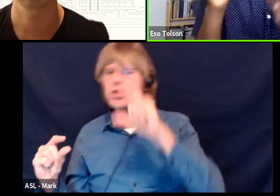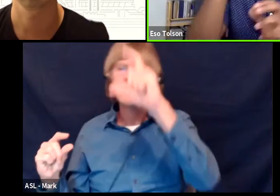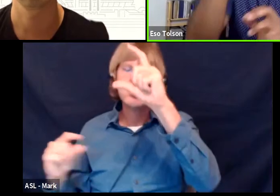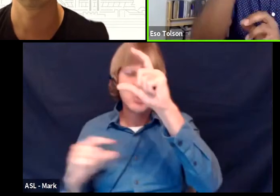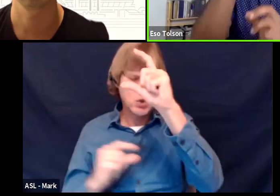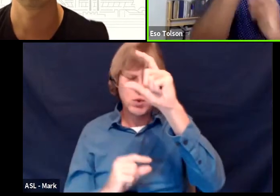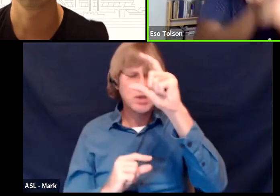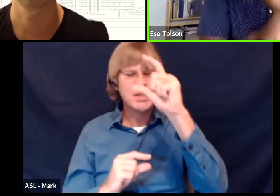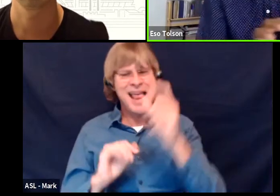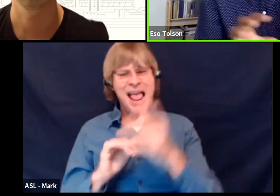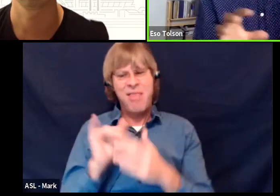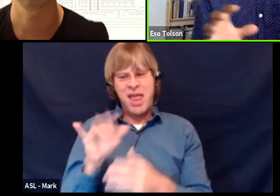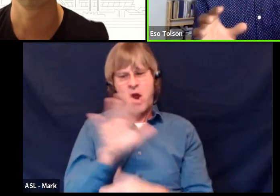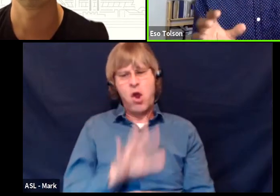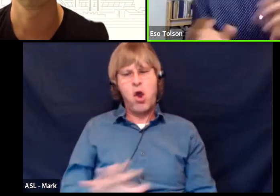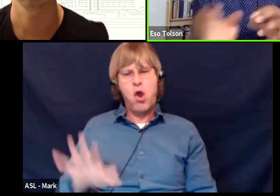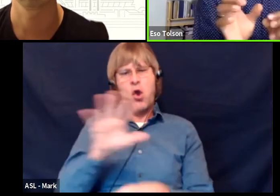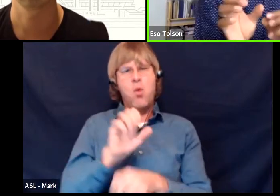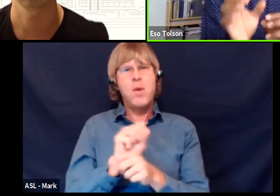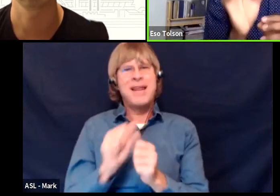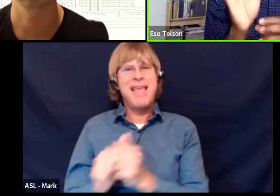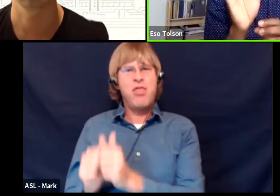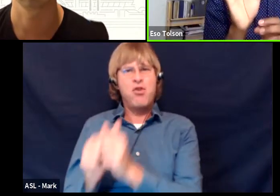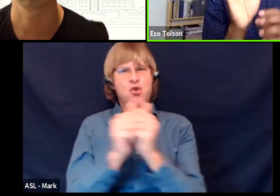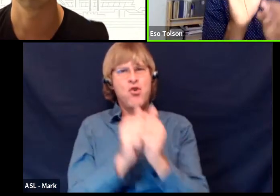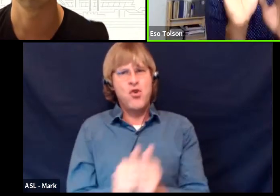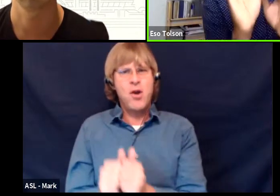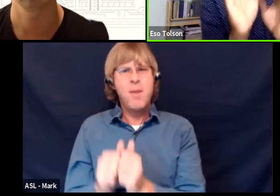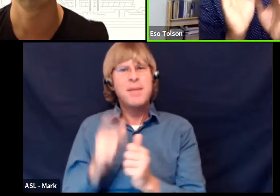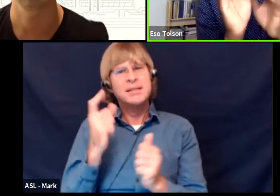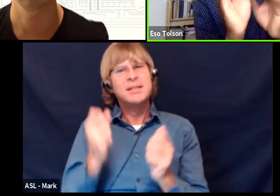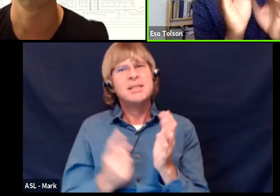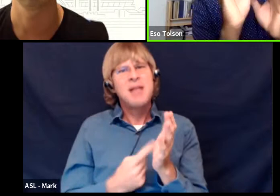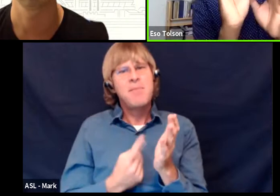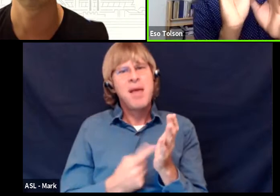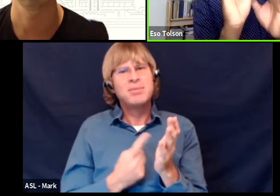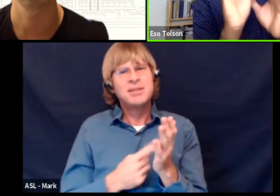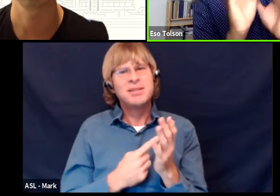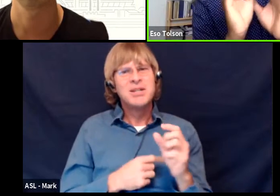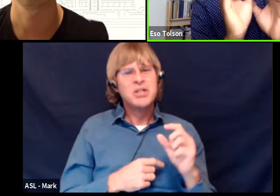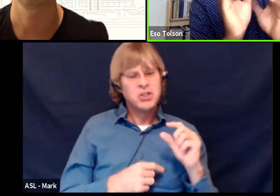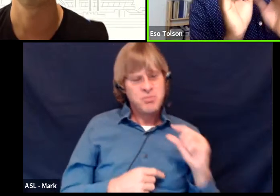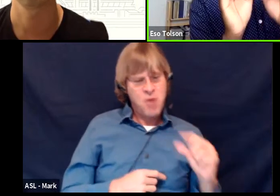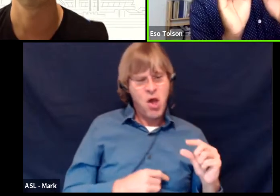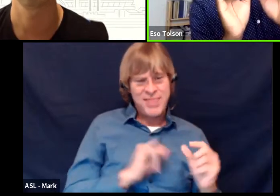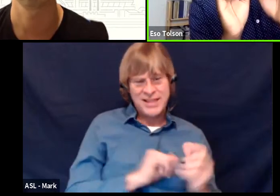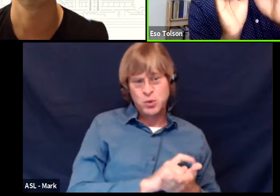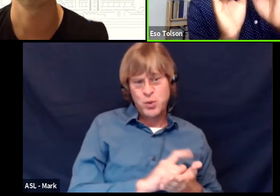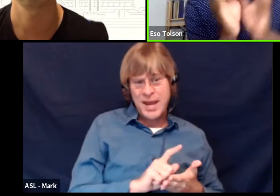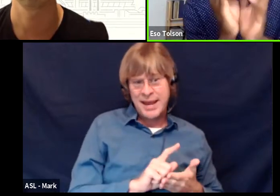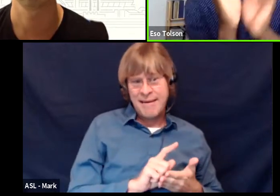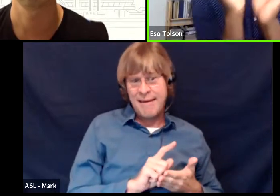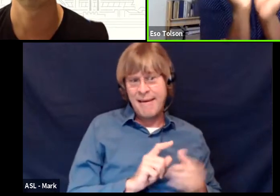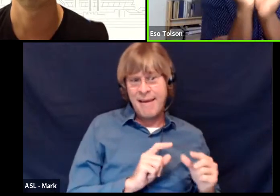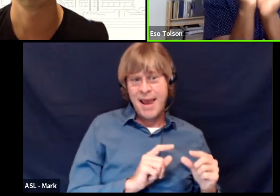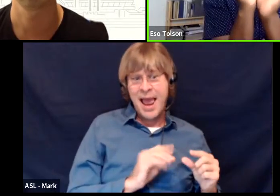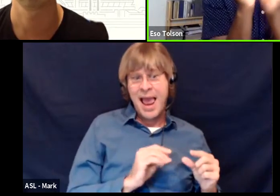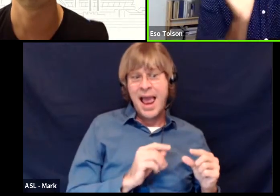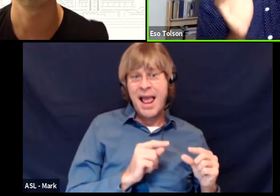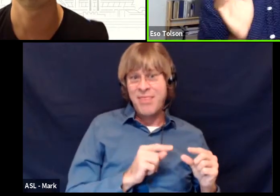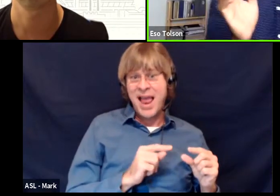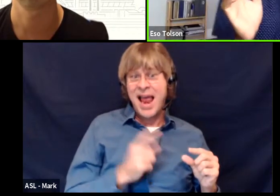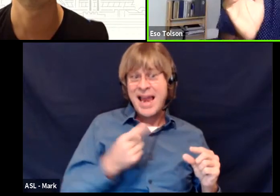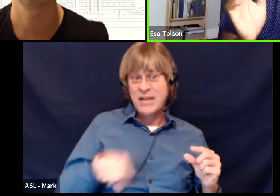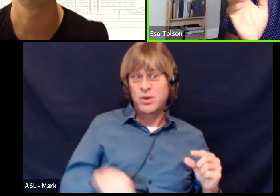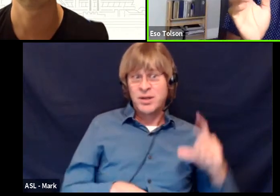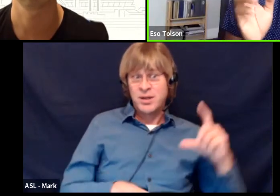it's about how all those things work together. Because sometimes it's smaller here this week, and then that may be bigger,